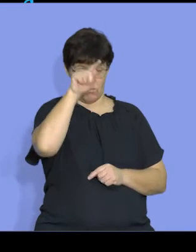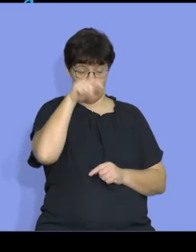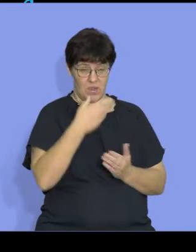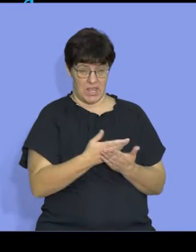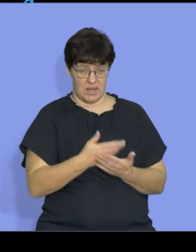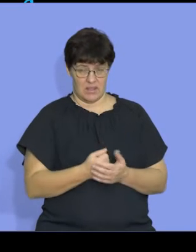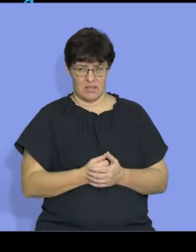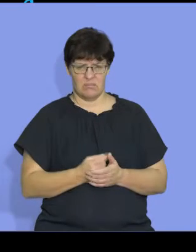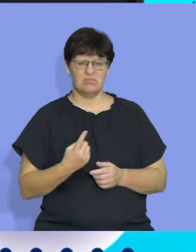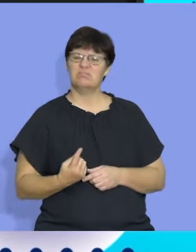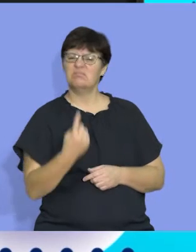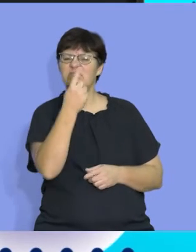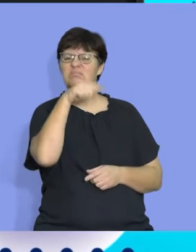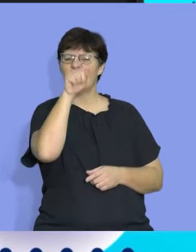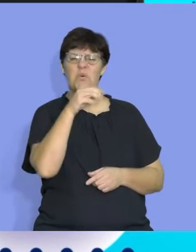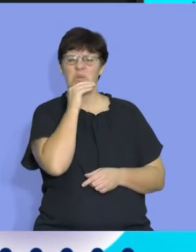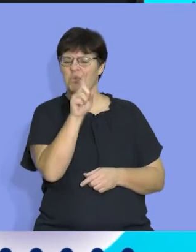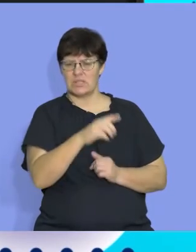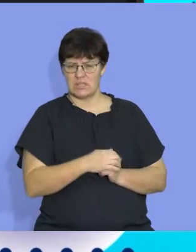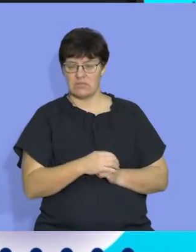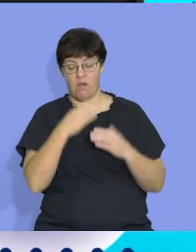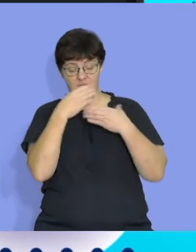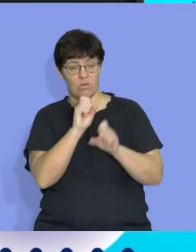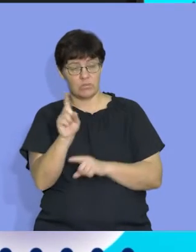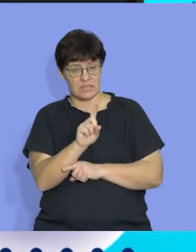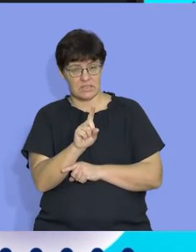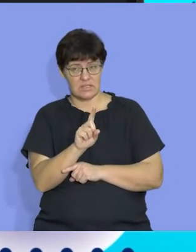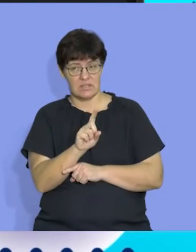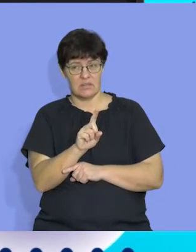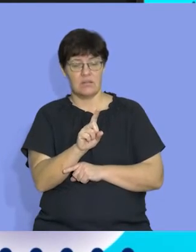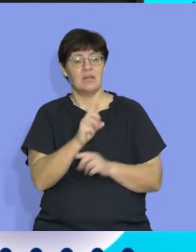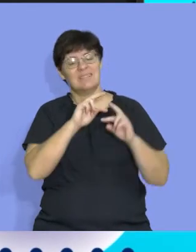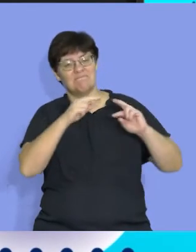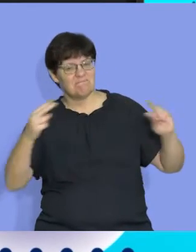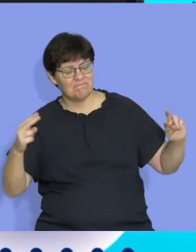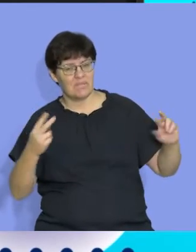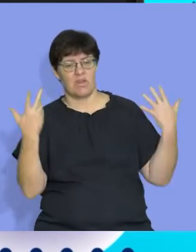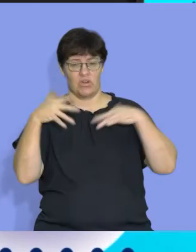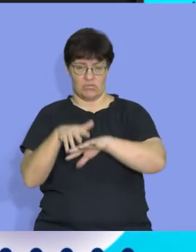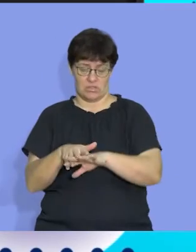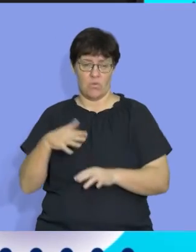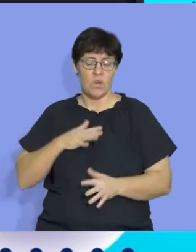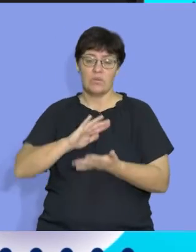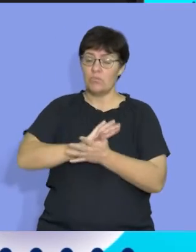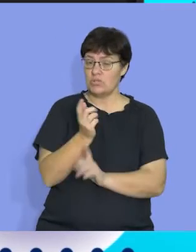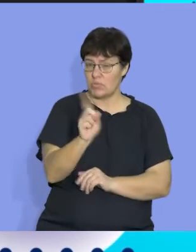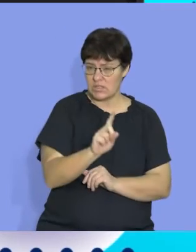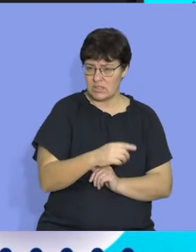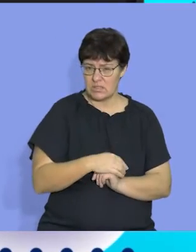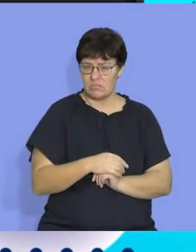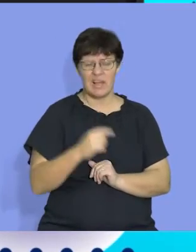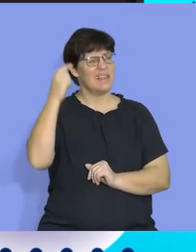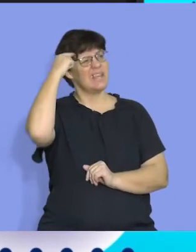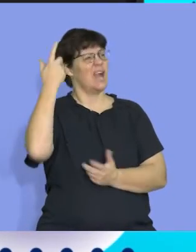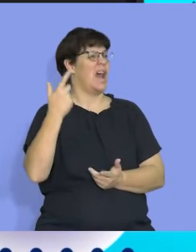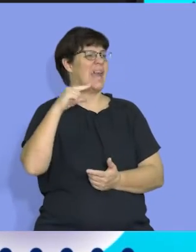what does that arrow tell us? Because our focus is on the type of reactions, we want to appreciate that this is also, we can think of this as a